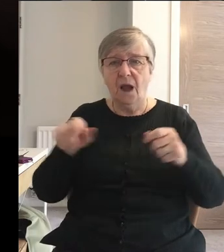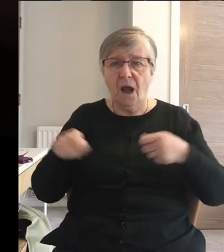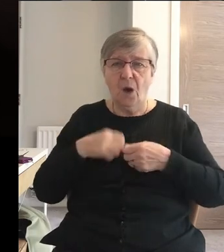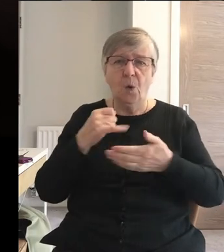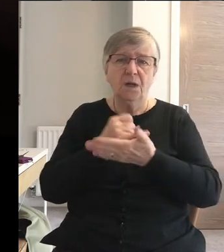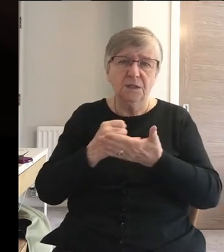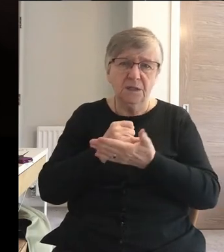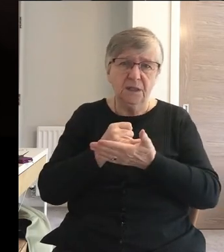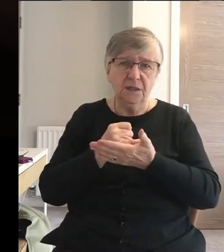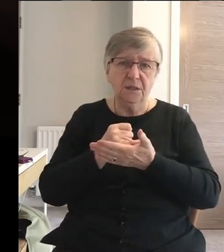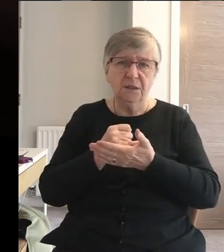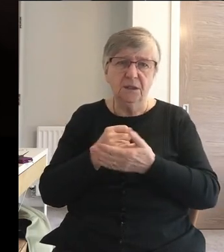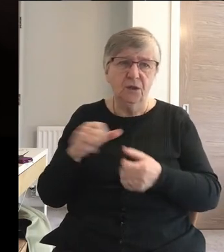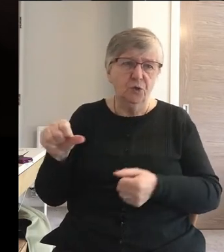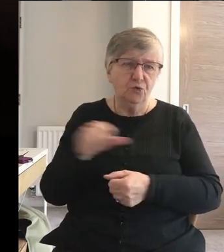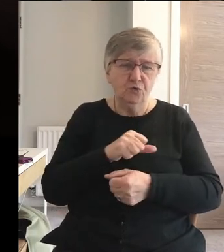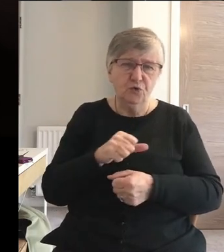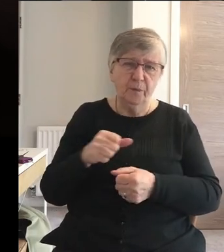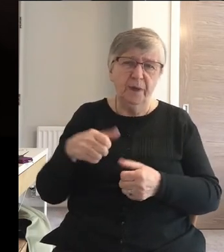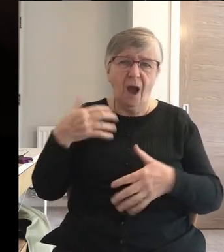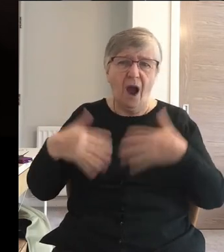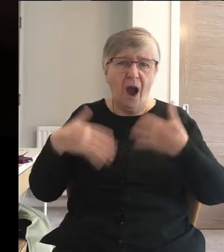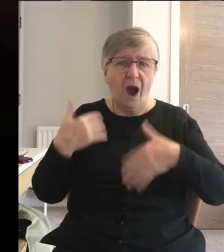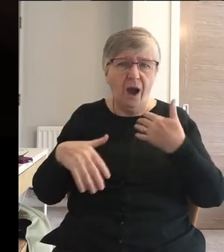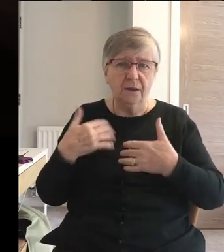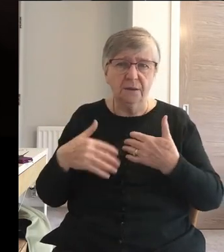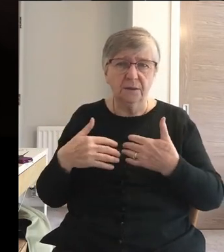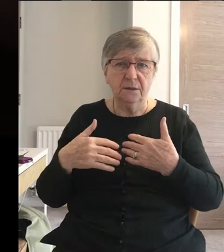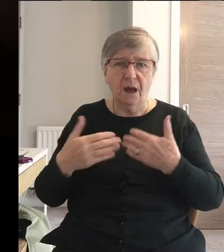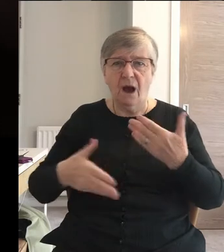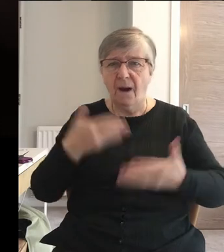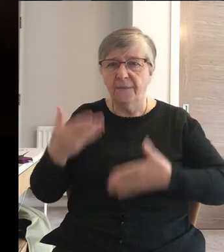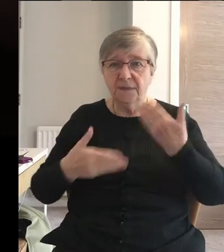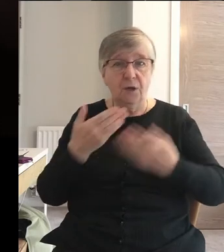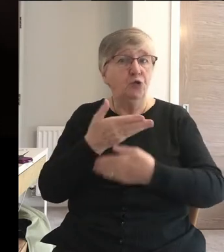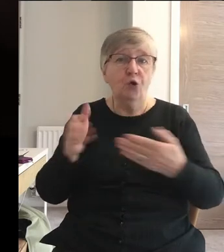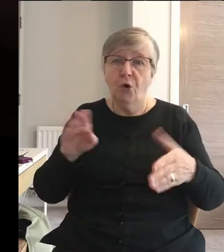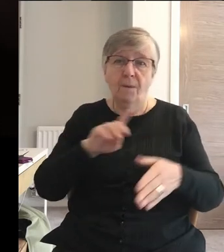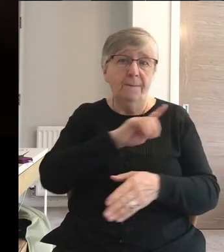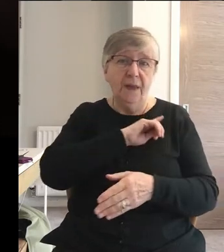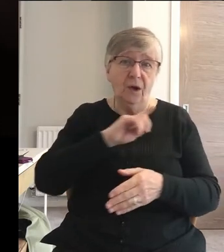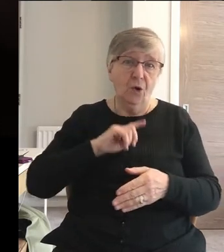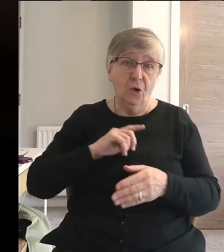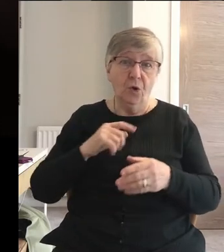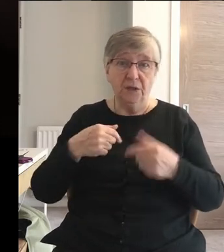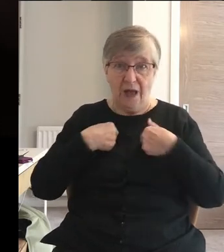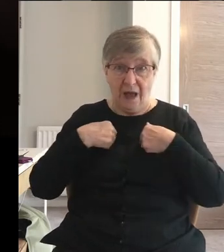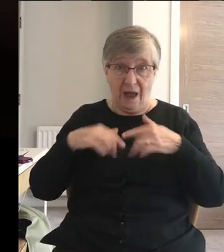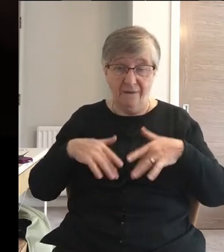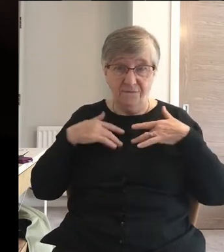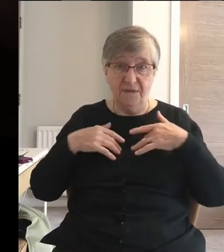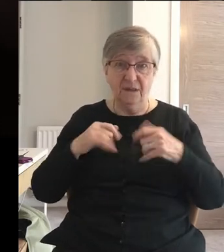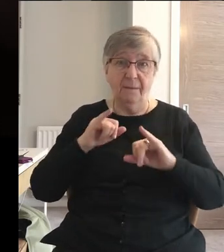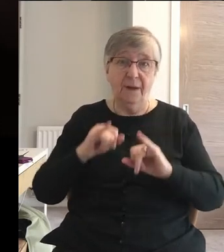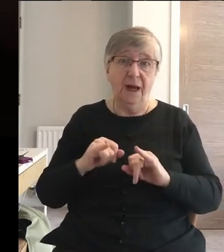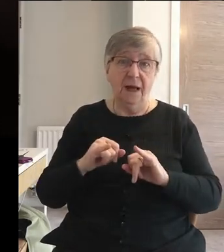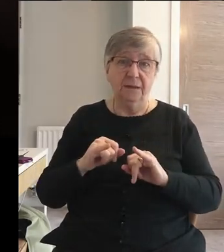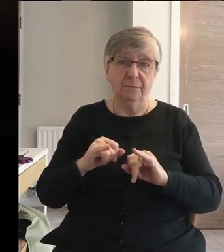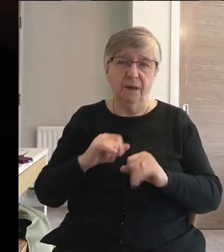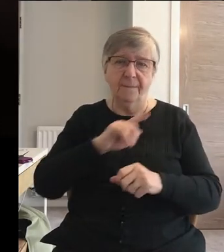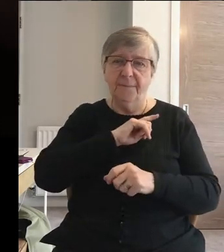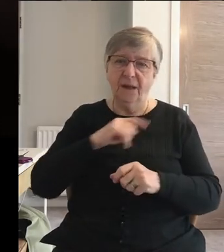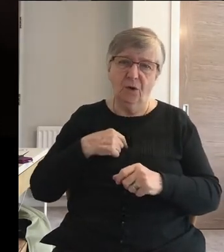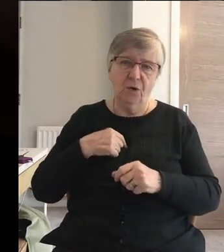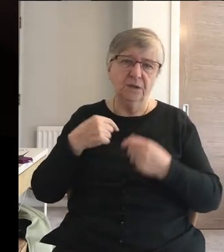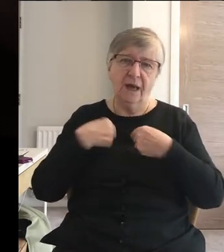Our sin should be a source of hurt and upset, not because we feel bad about it, but because we've